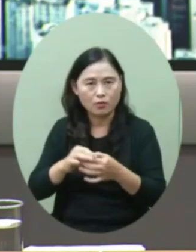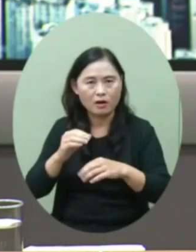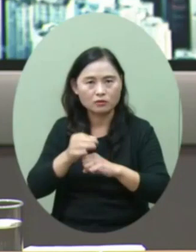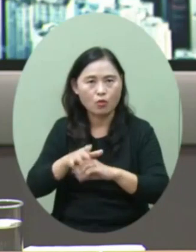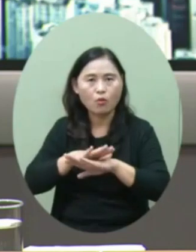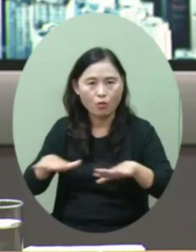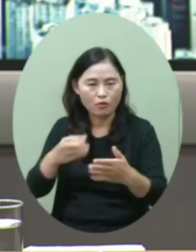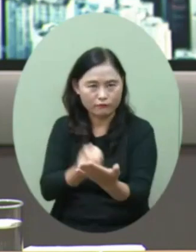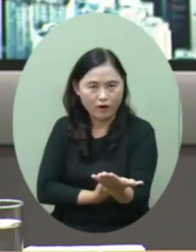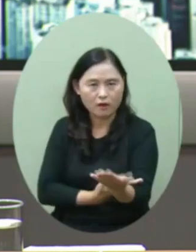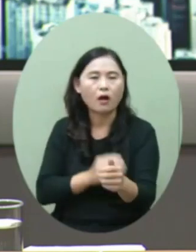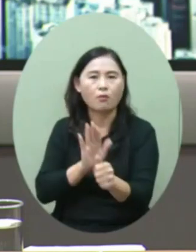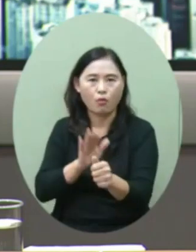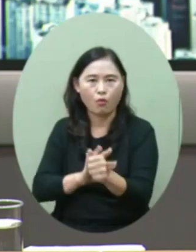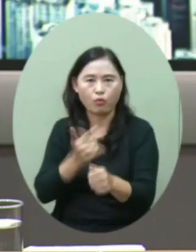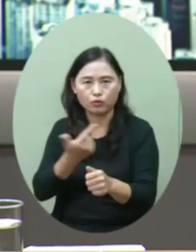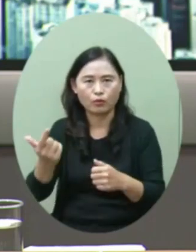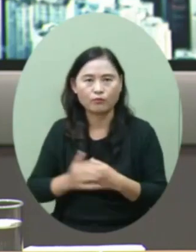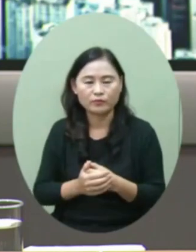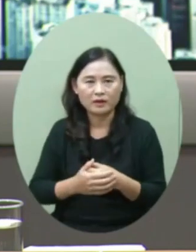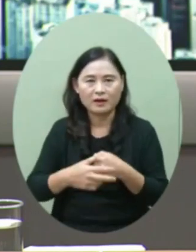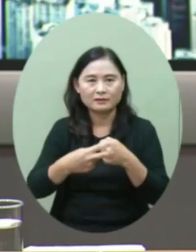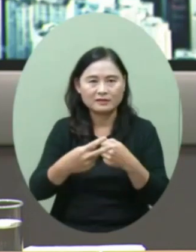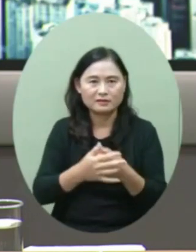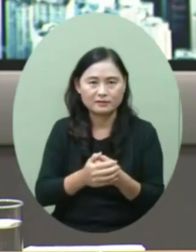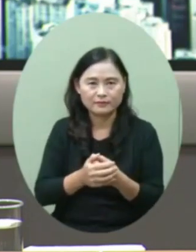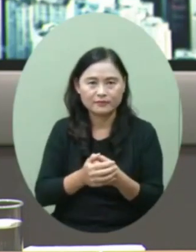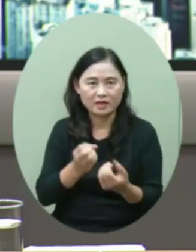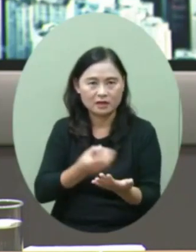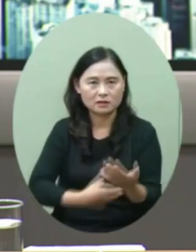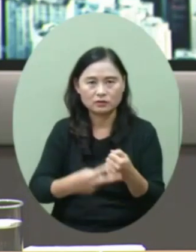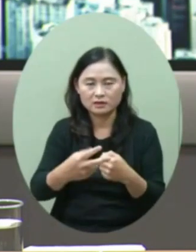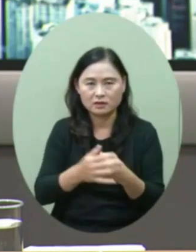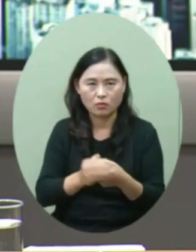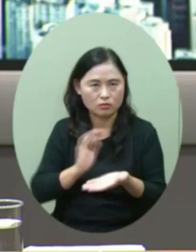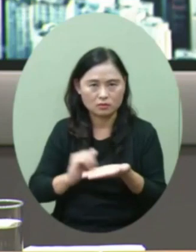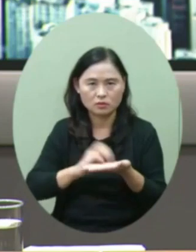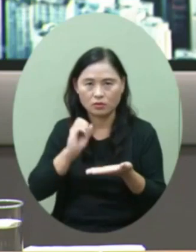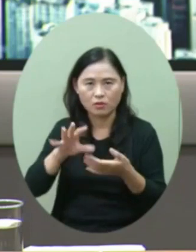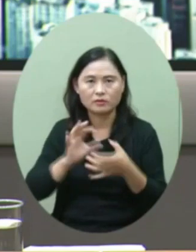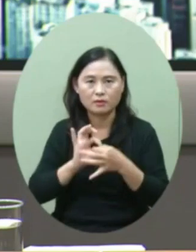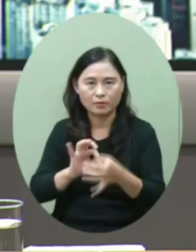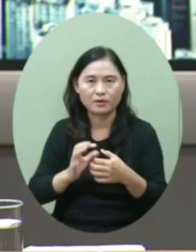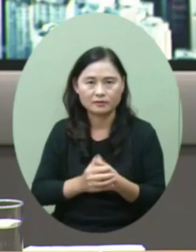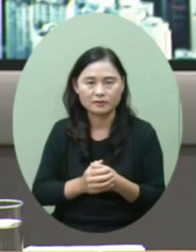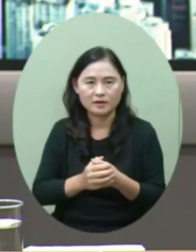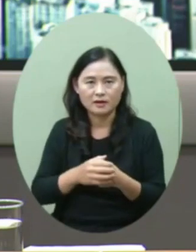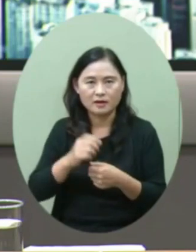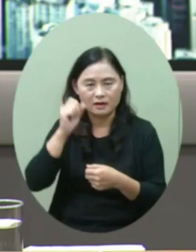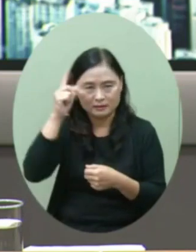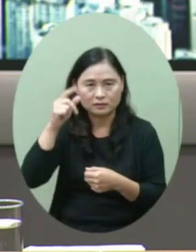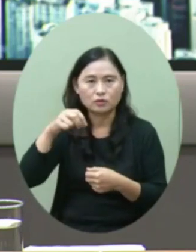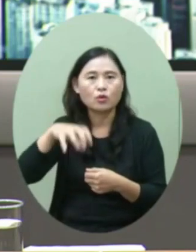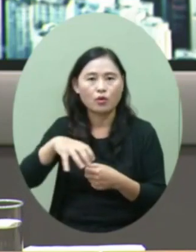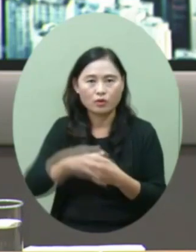for understanding the application of the national security law. In Article 2, it is clearly stated